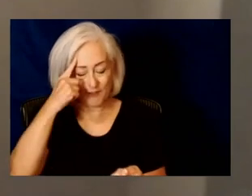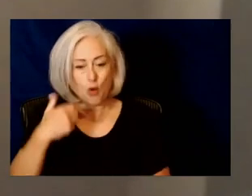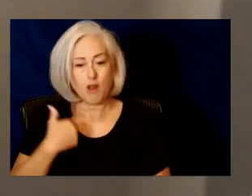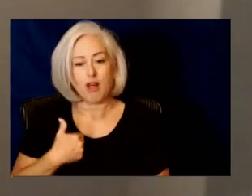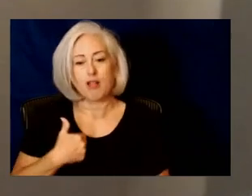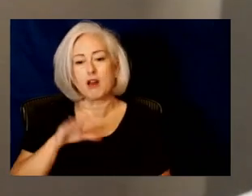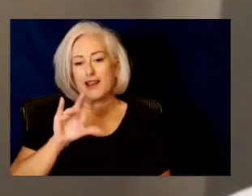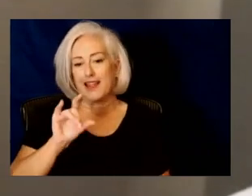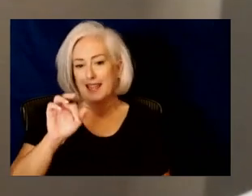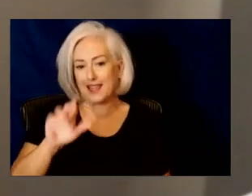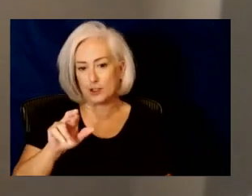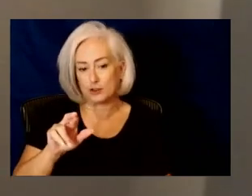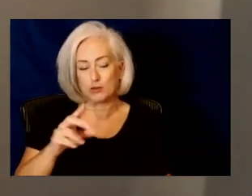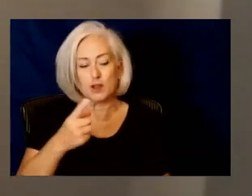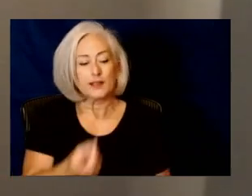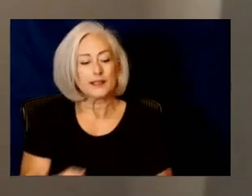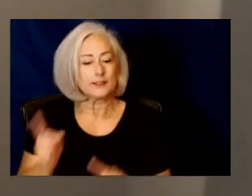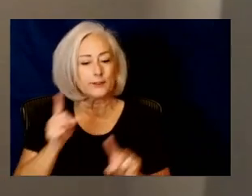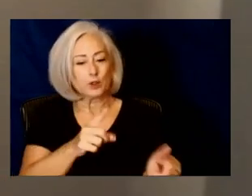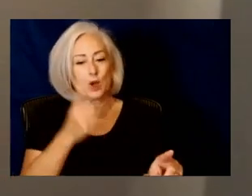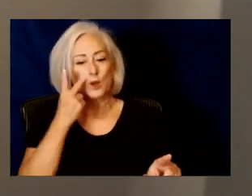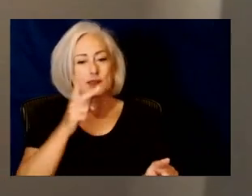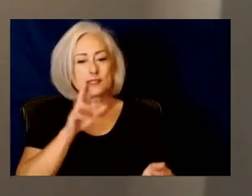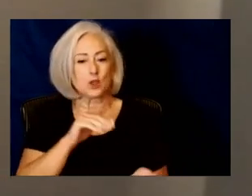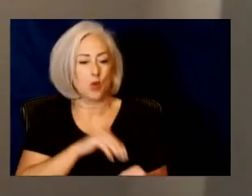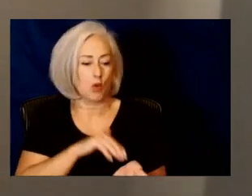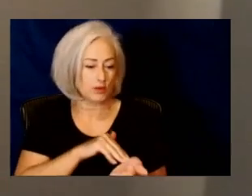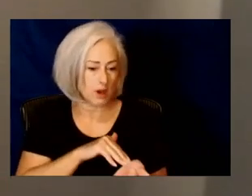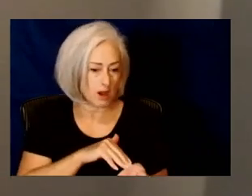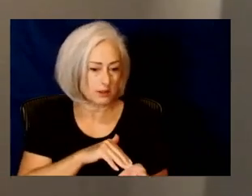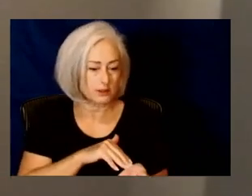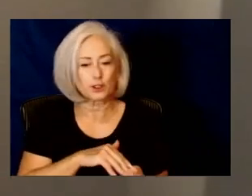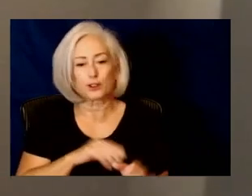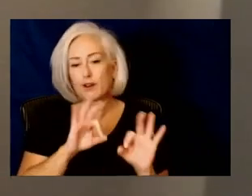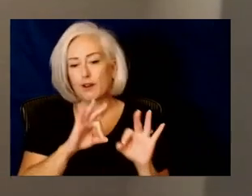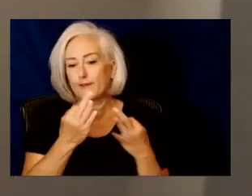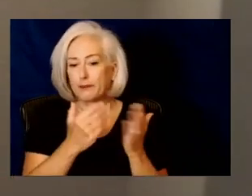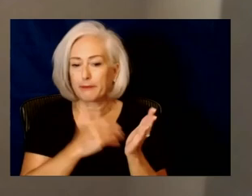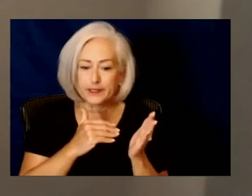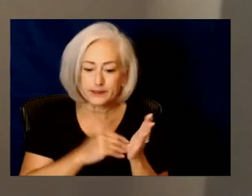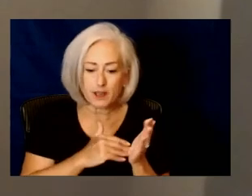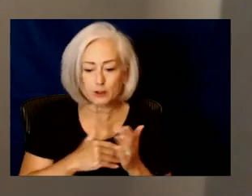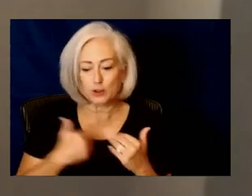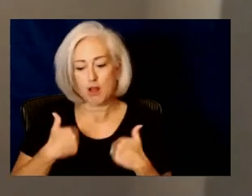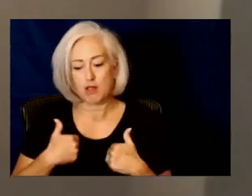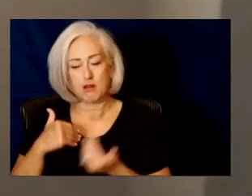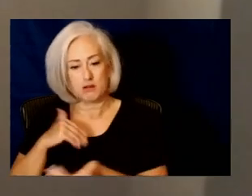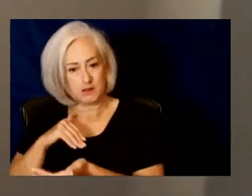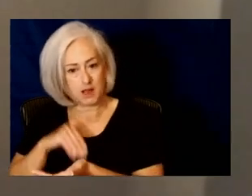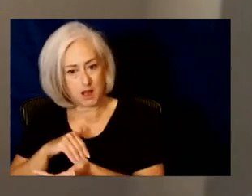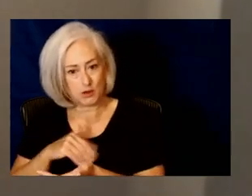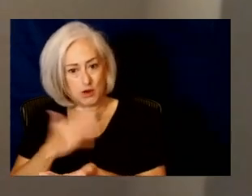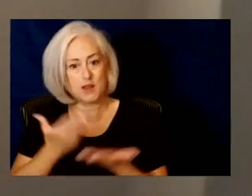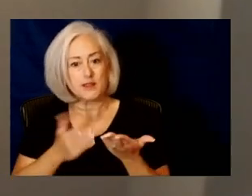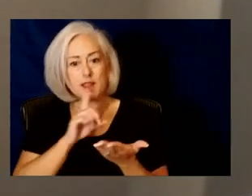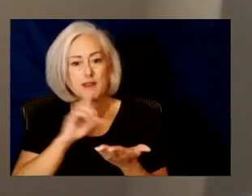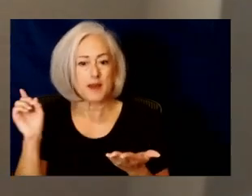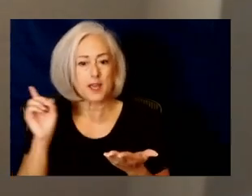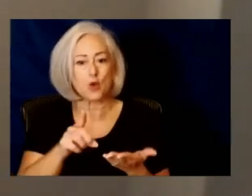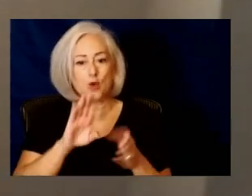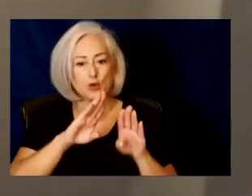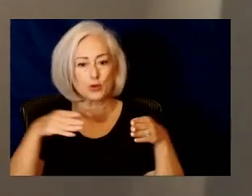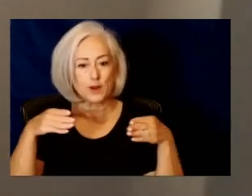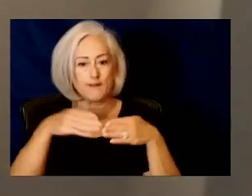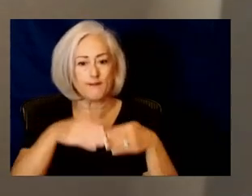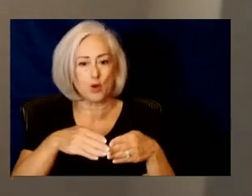see your doctor in clinic, whether it be your primary care physician or a pulmonologist, for example, they may order a dedicated CT chest